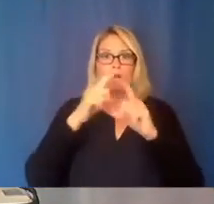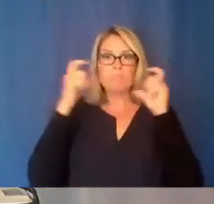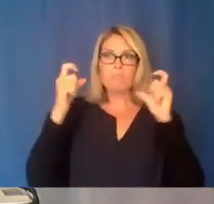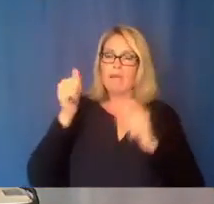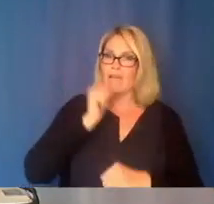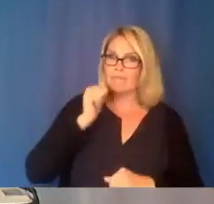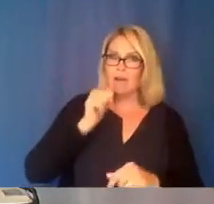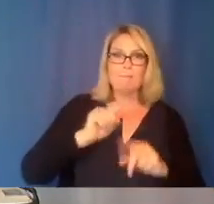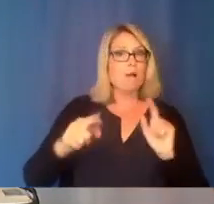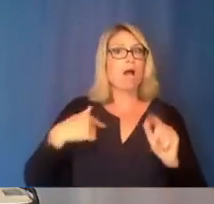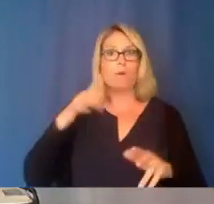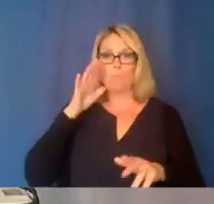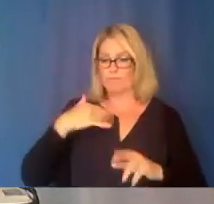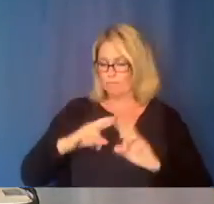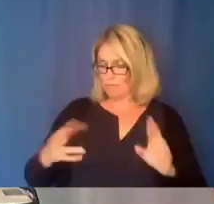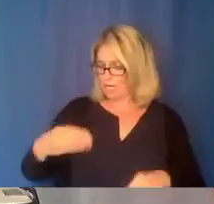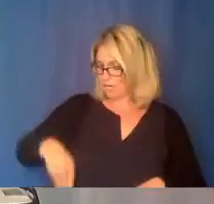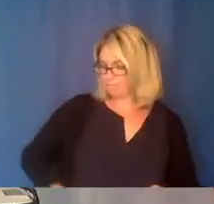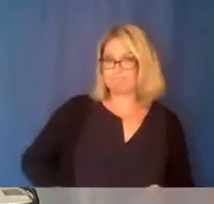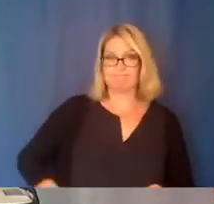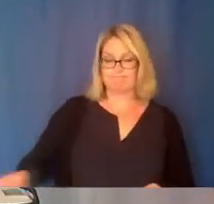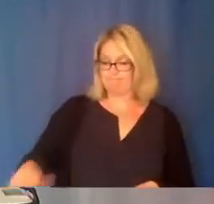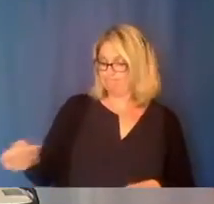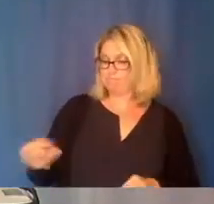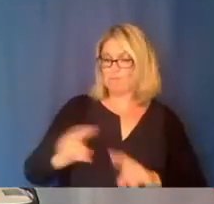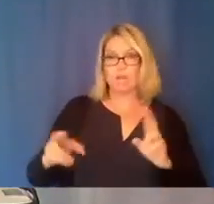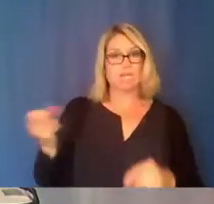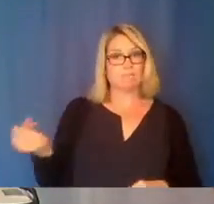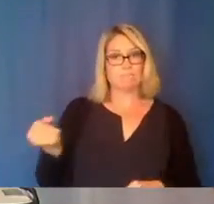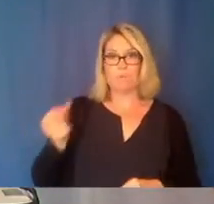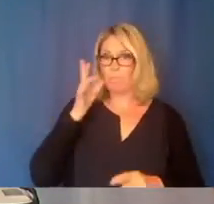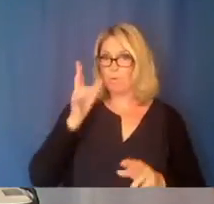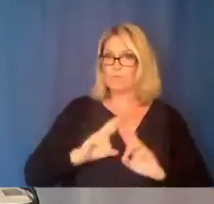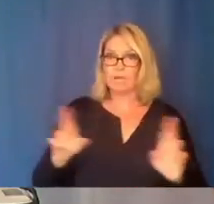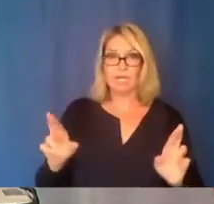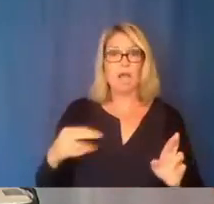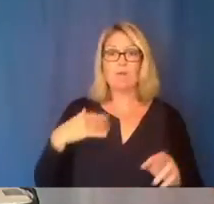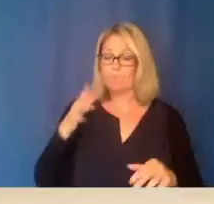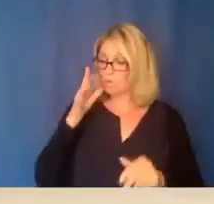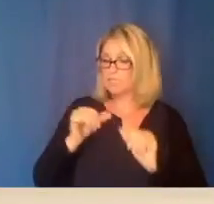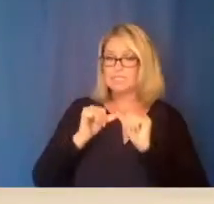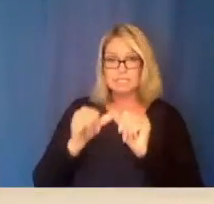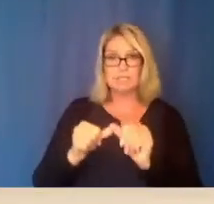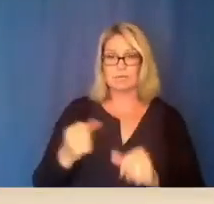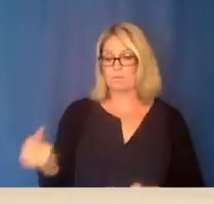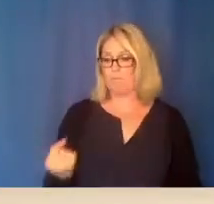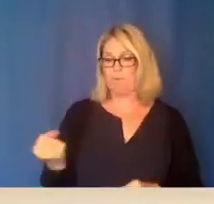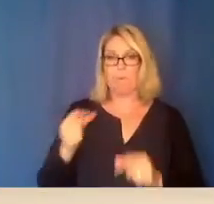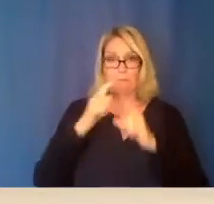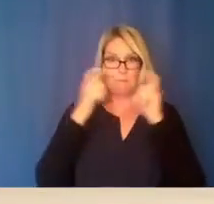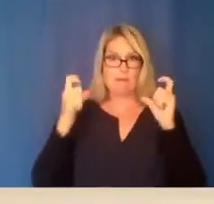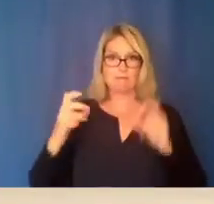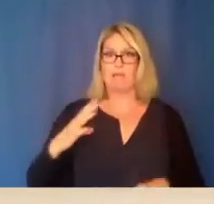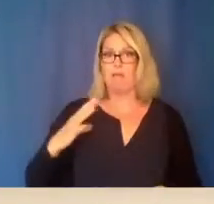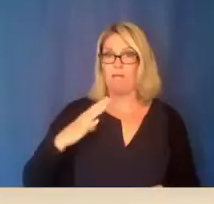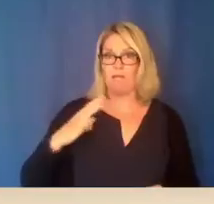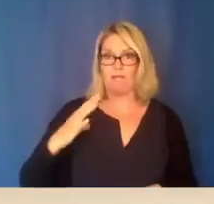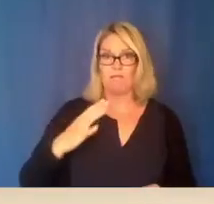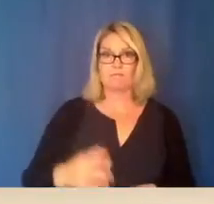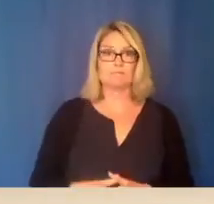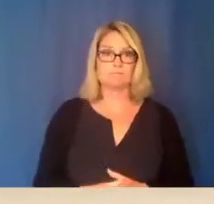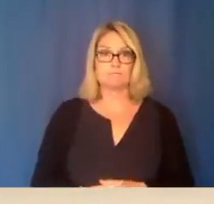have it as I do here, and we'll continue to have it for a while. But yeah. I agree. I think